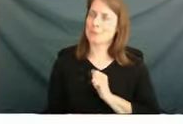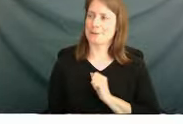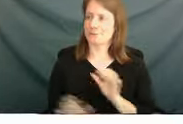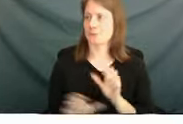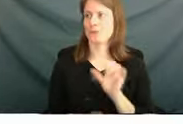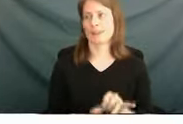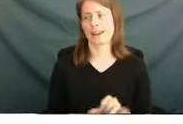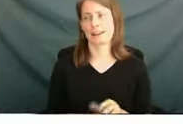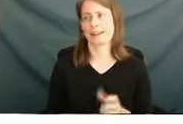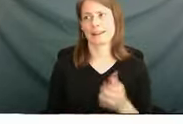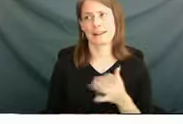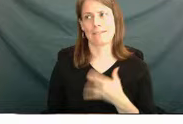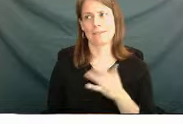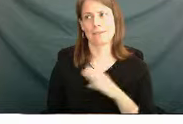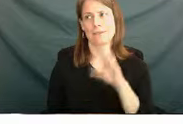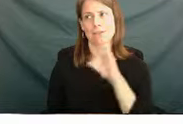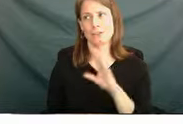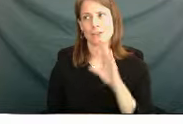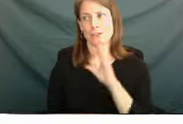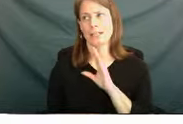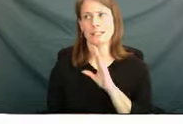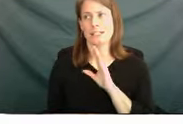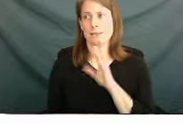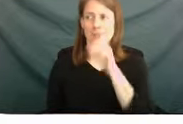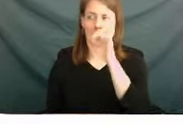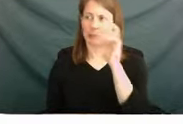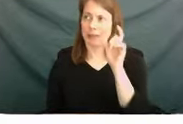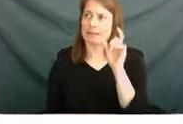alone. 10 more minutes.